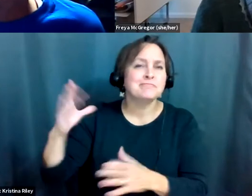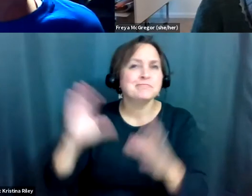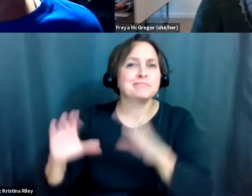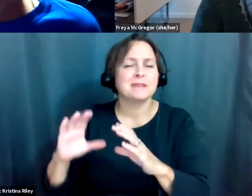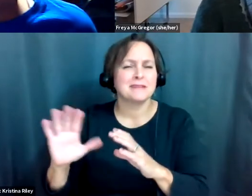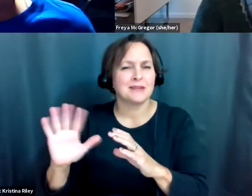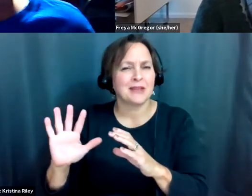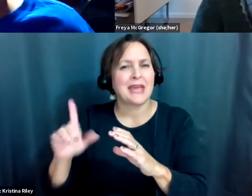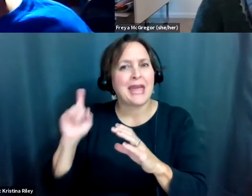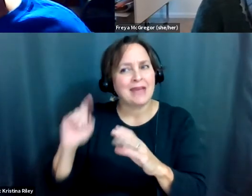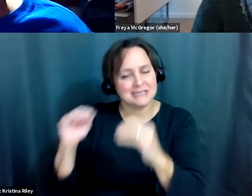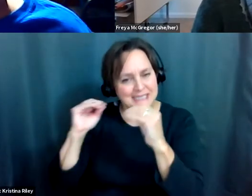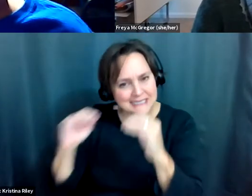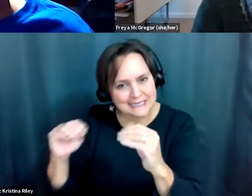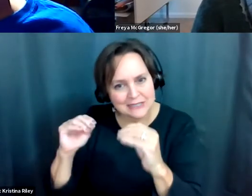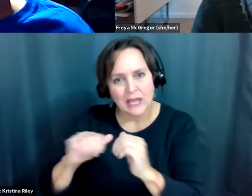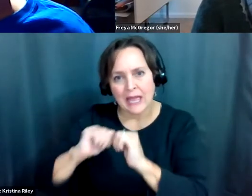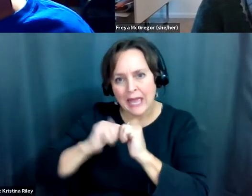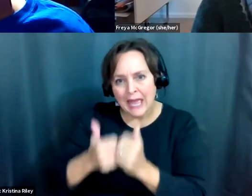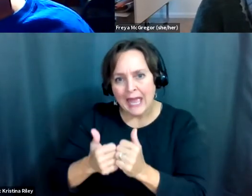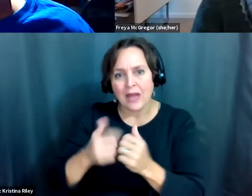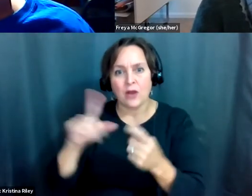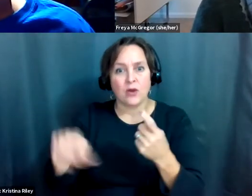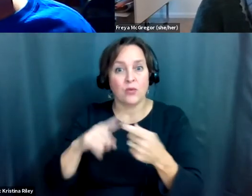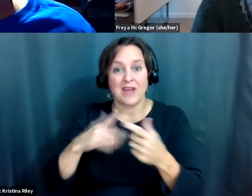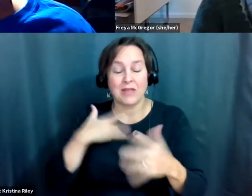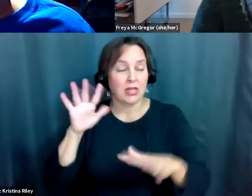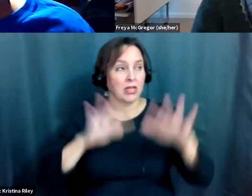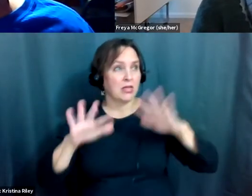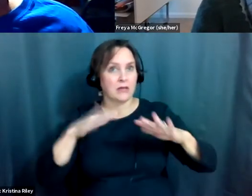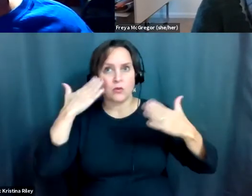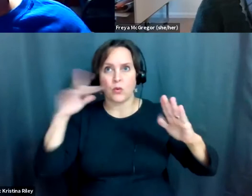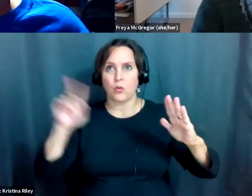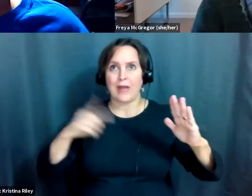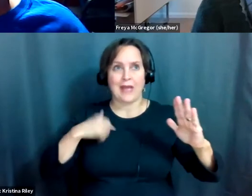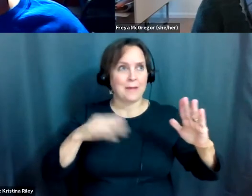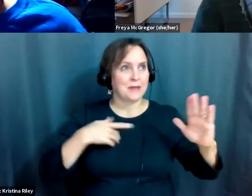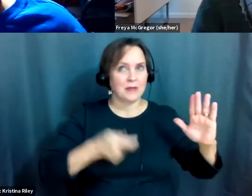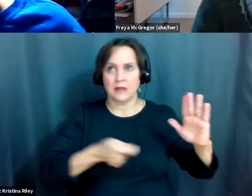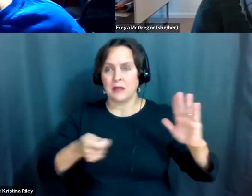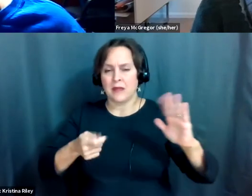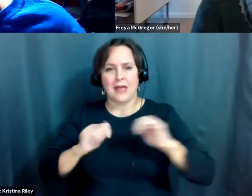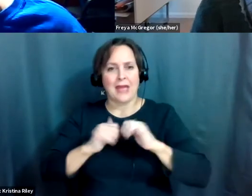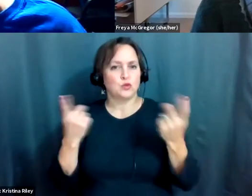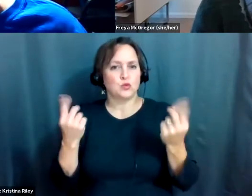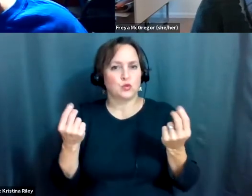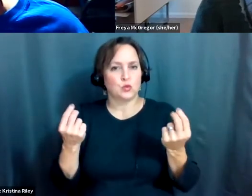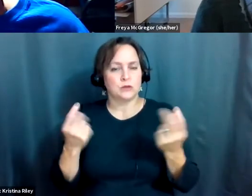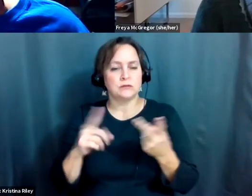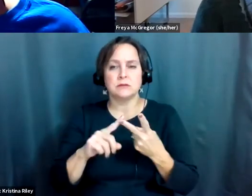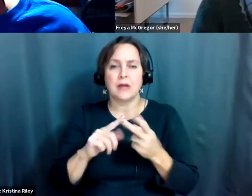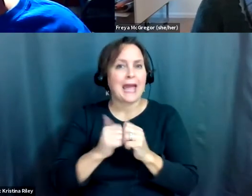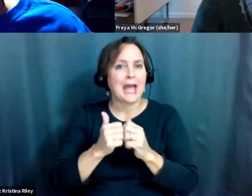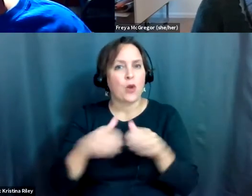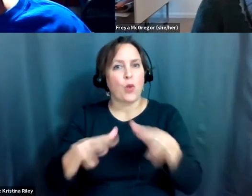training on what to do when you get disoriented, um, how to try and walk in a straight line, which is